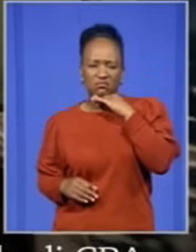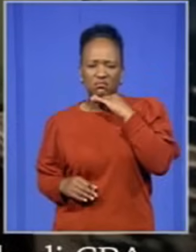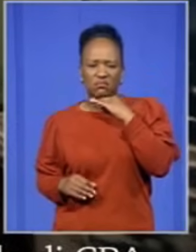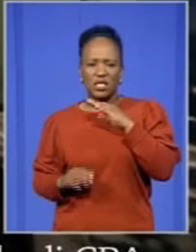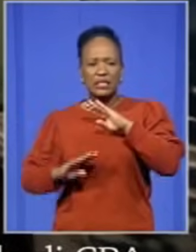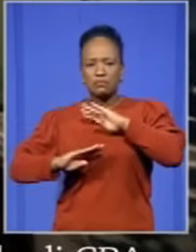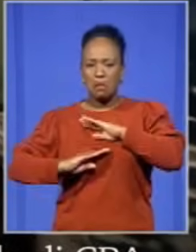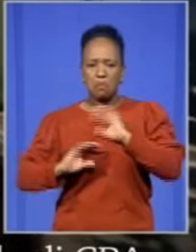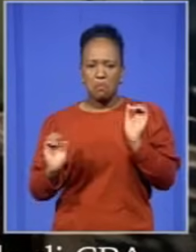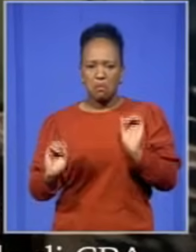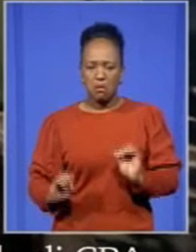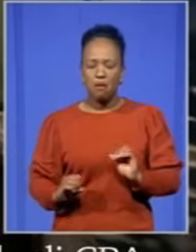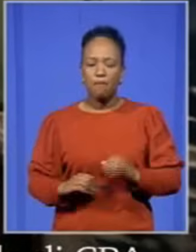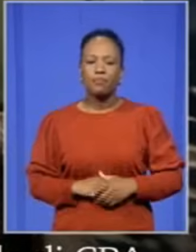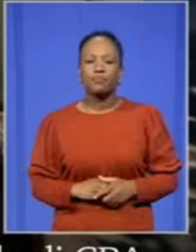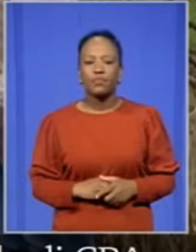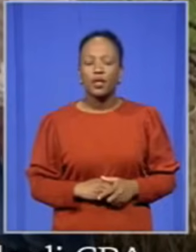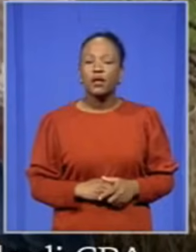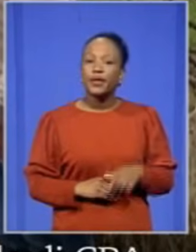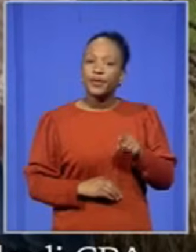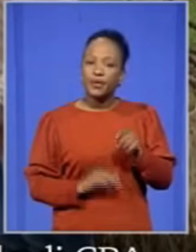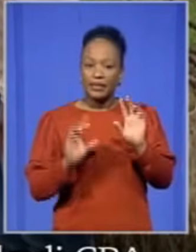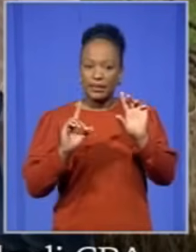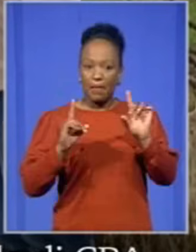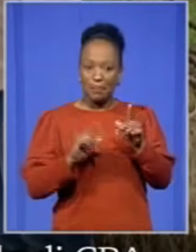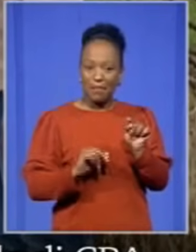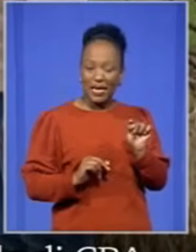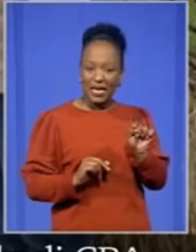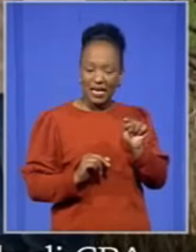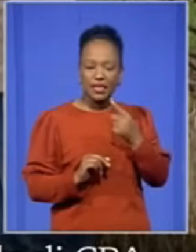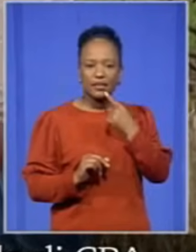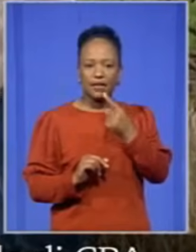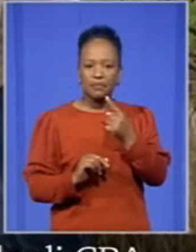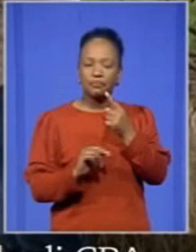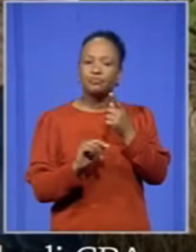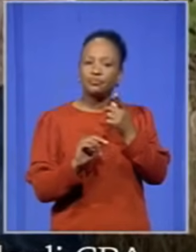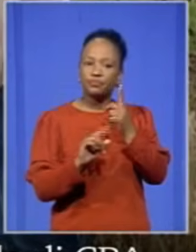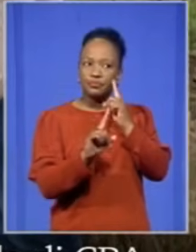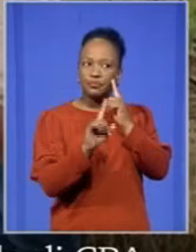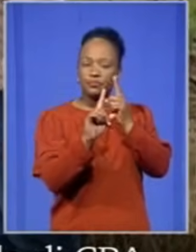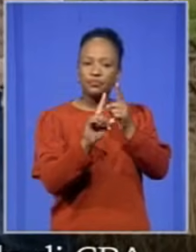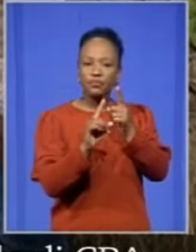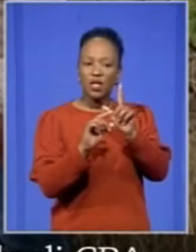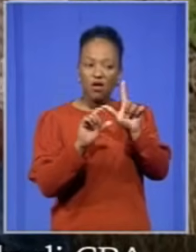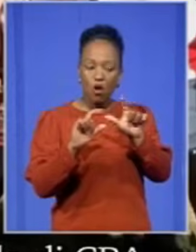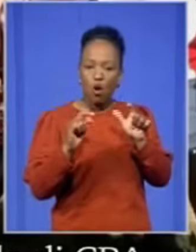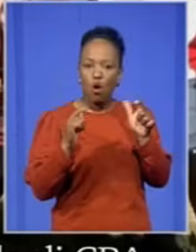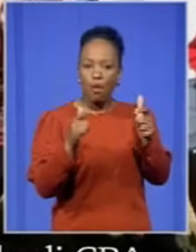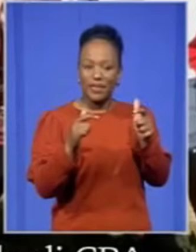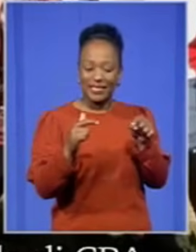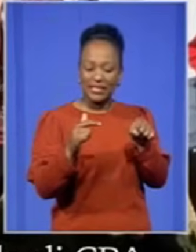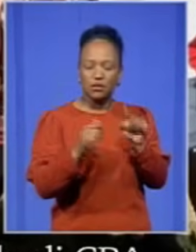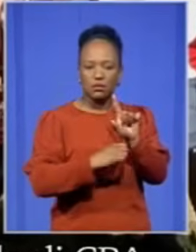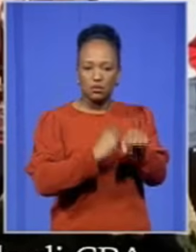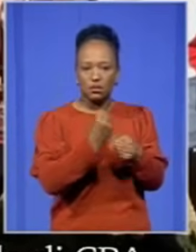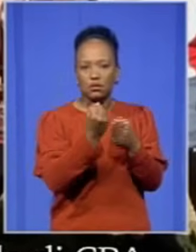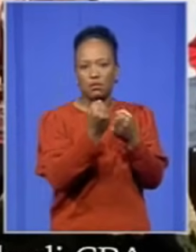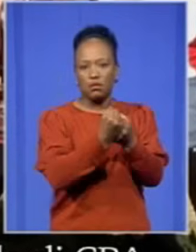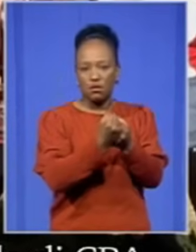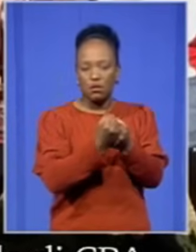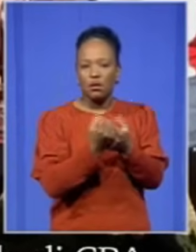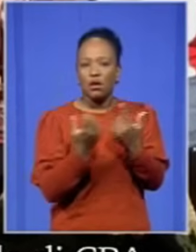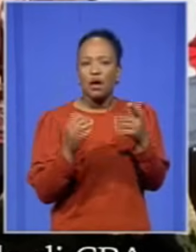ya Mafatshe la re maikarabelo a lona ke go tshegetsa komiti, mme ba kgorelediwa ke tiriso